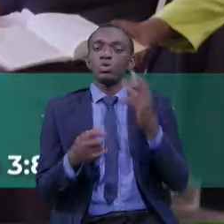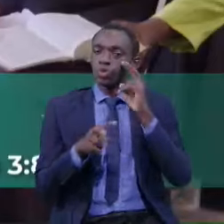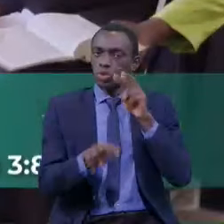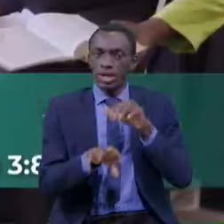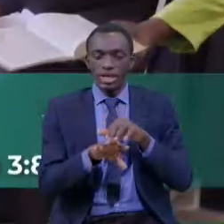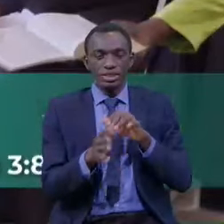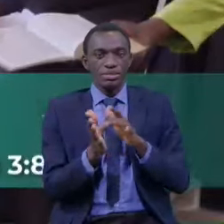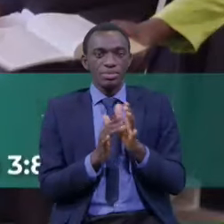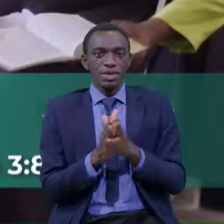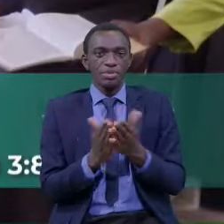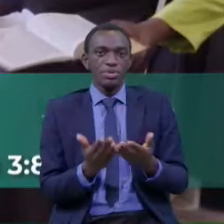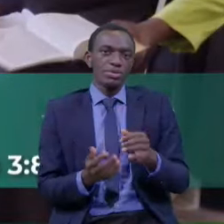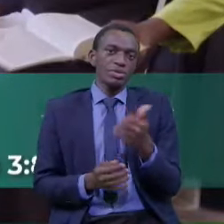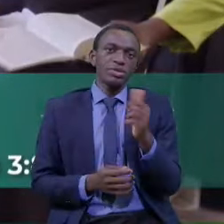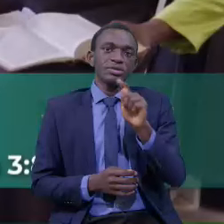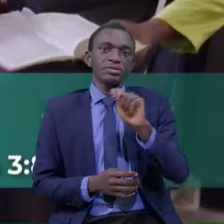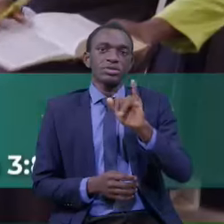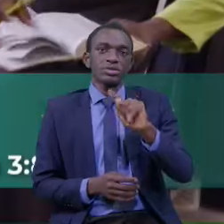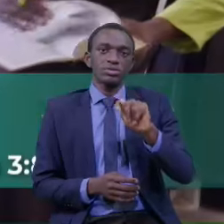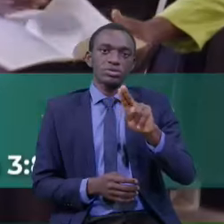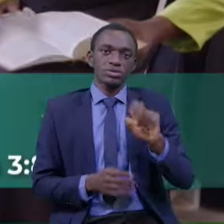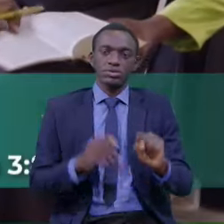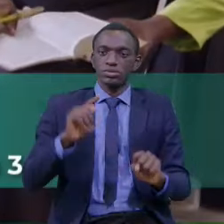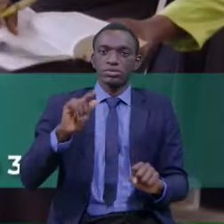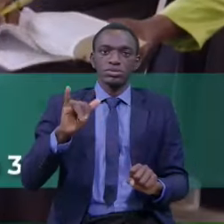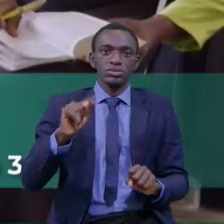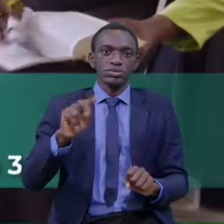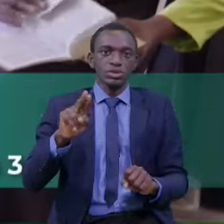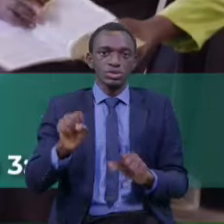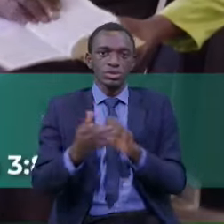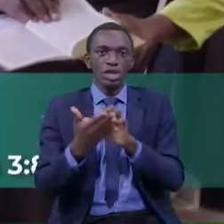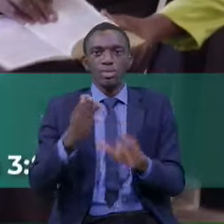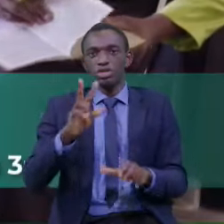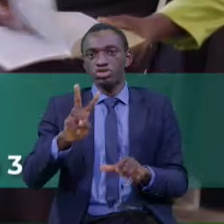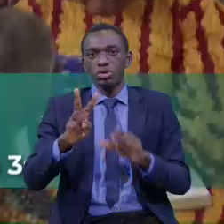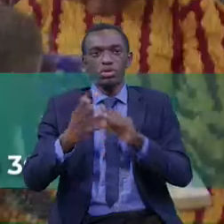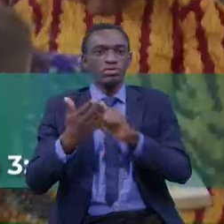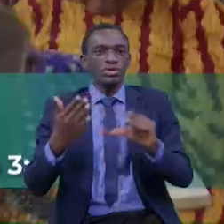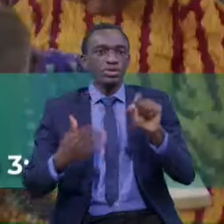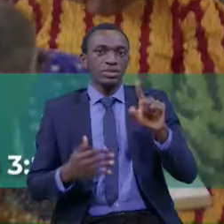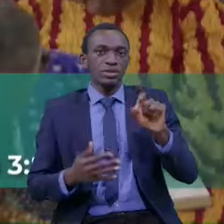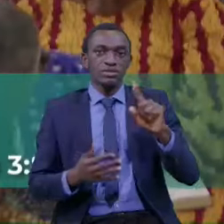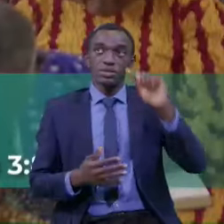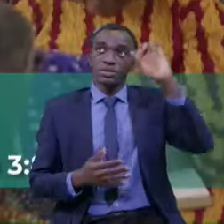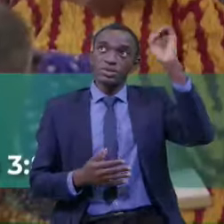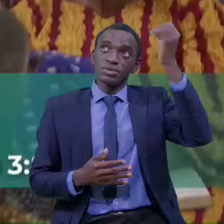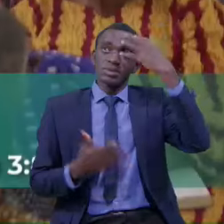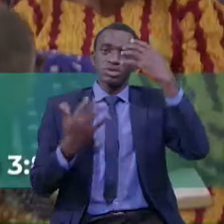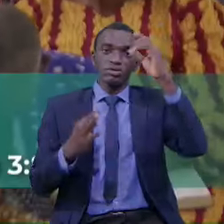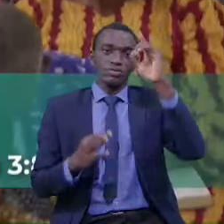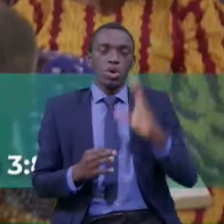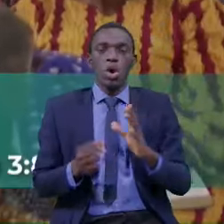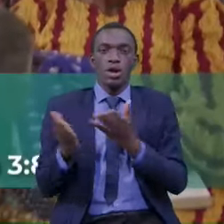verse 11. In Titus chapter 2 verse 11, for the grace of God that bringeth salvation